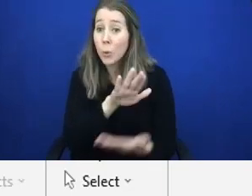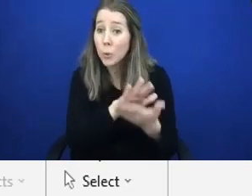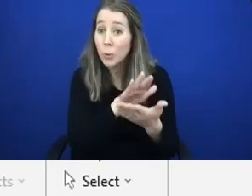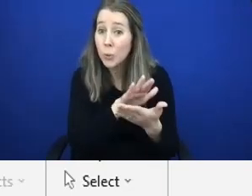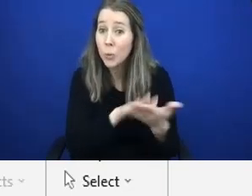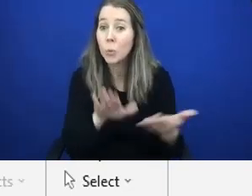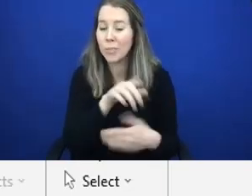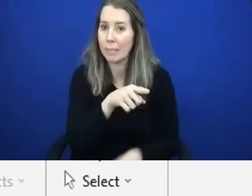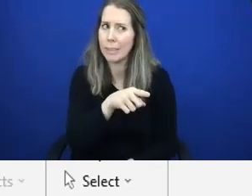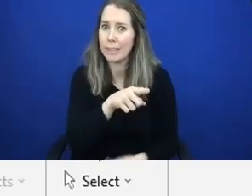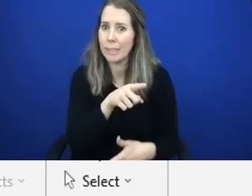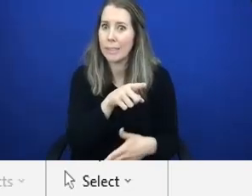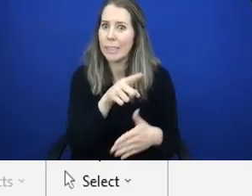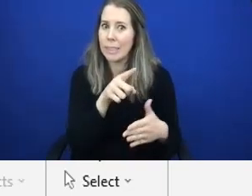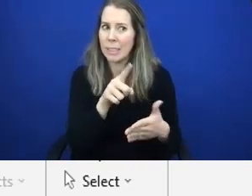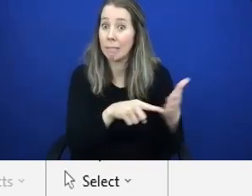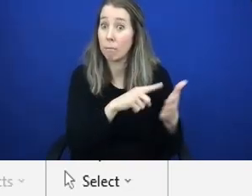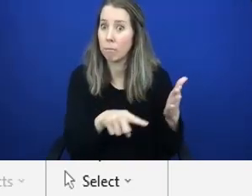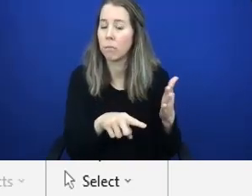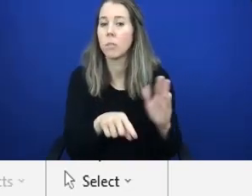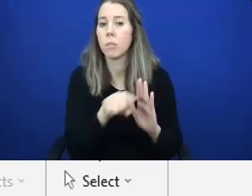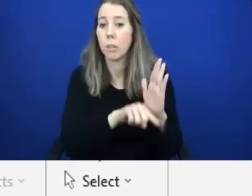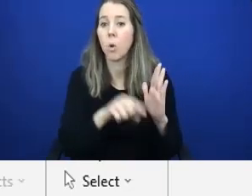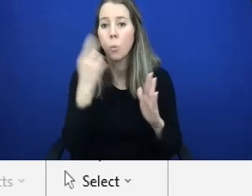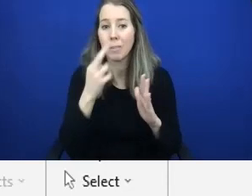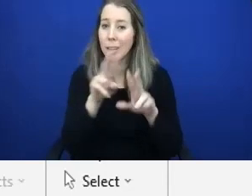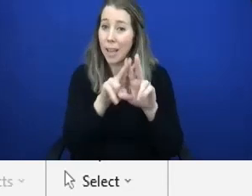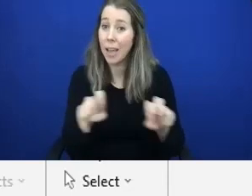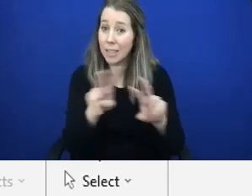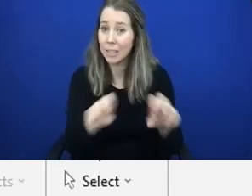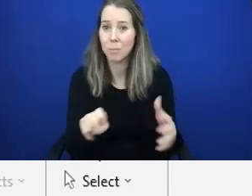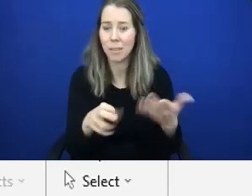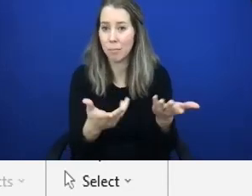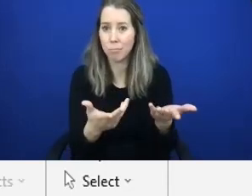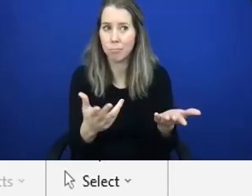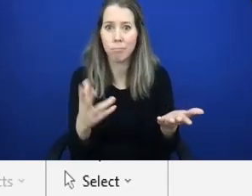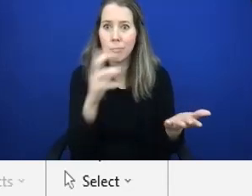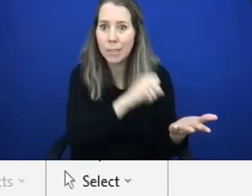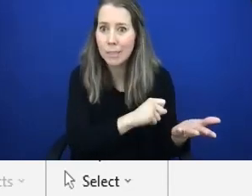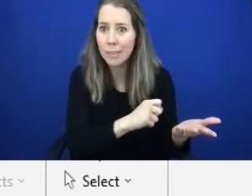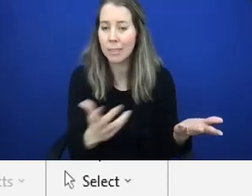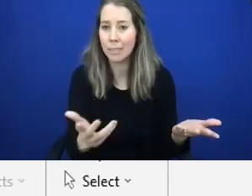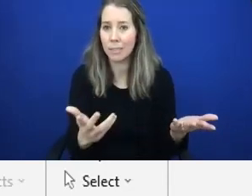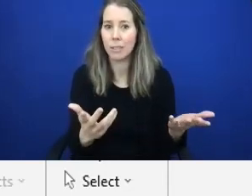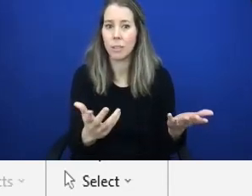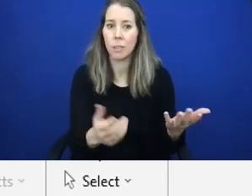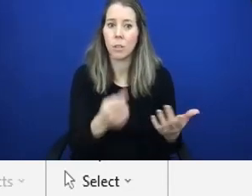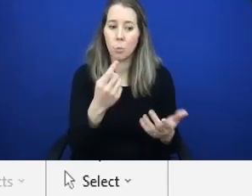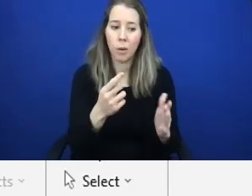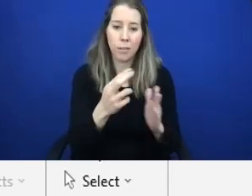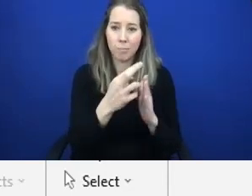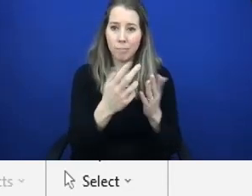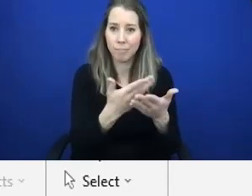been dinged previously because assessment was found to be lacking as the criteria, one of the criteria for